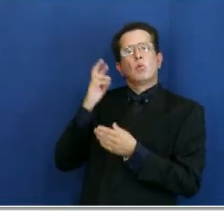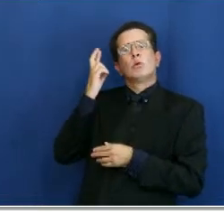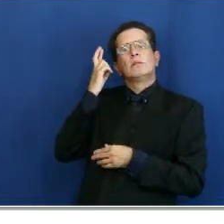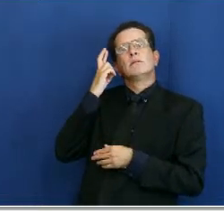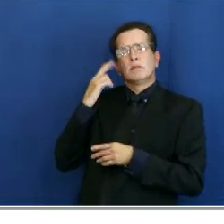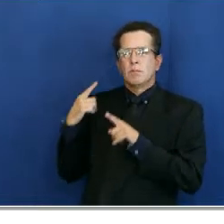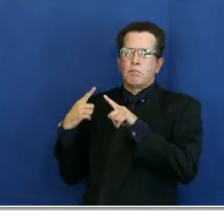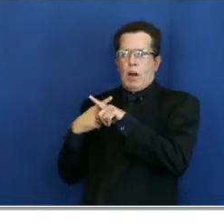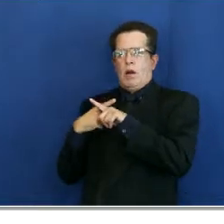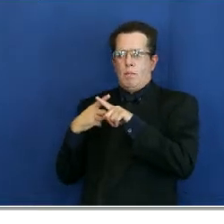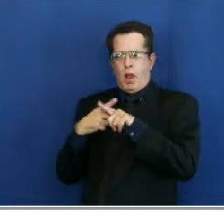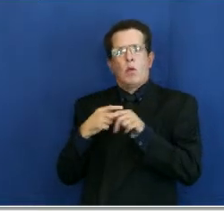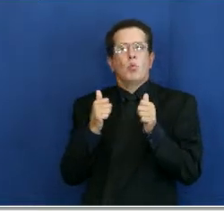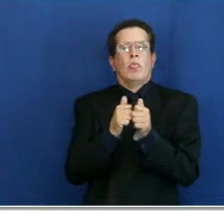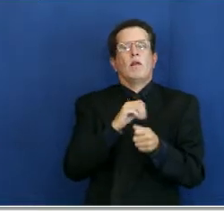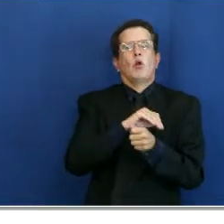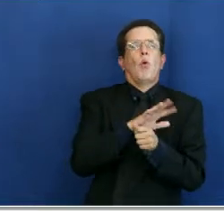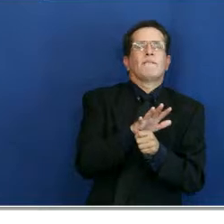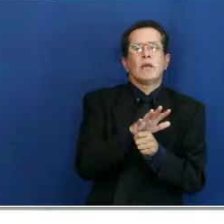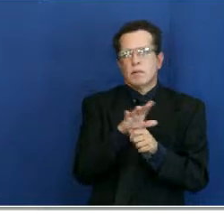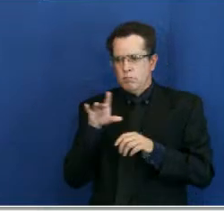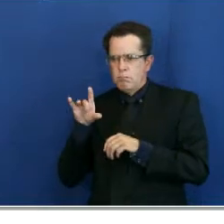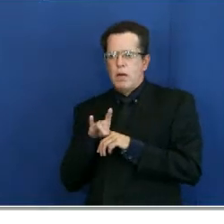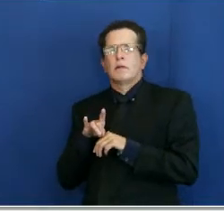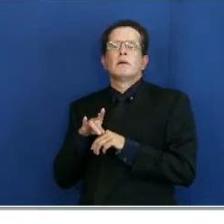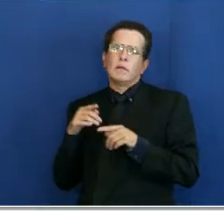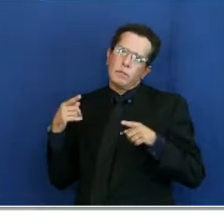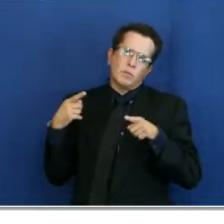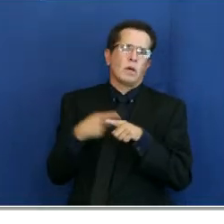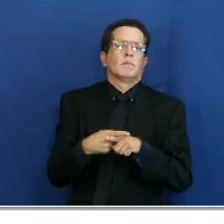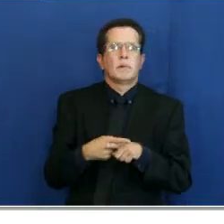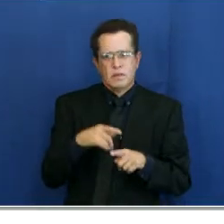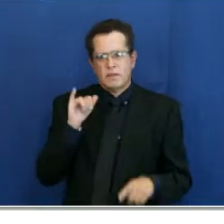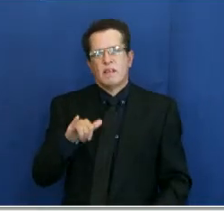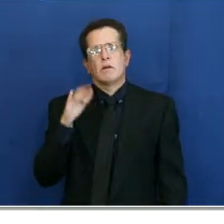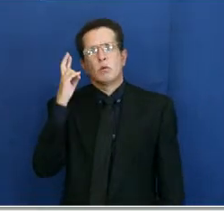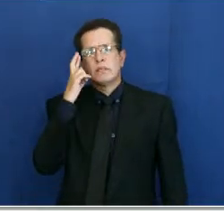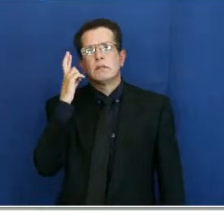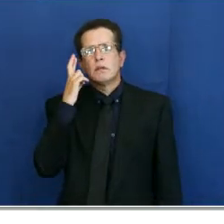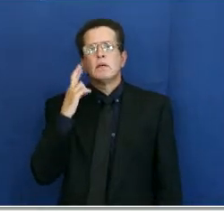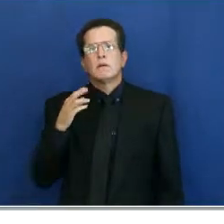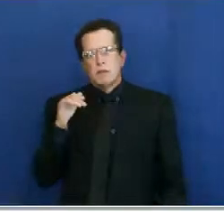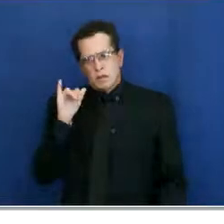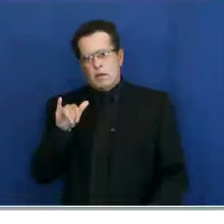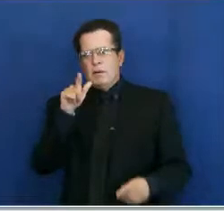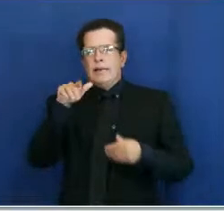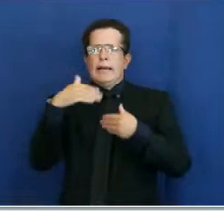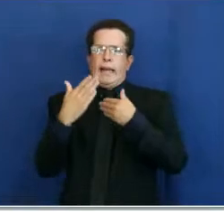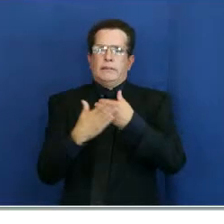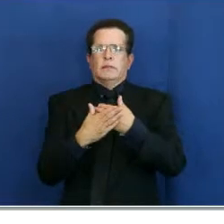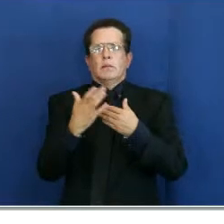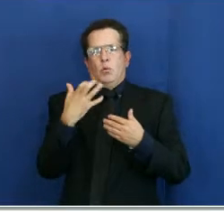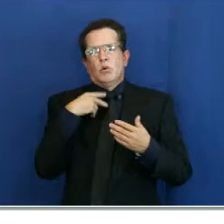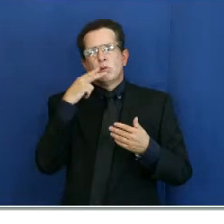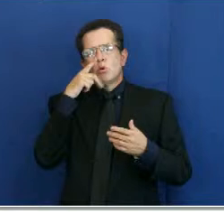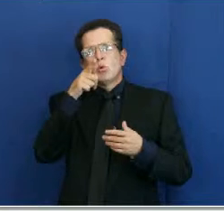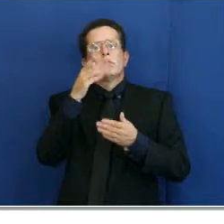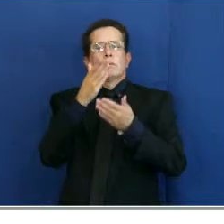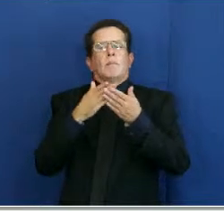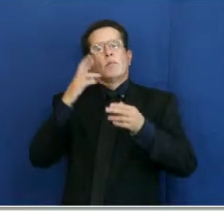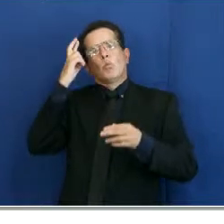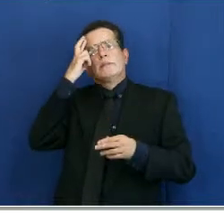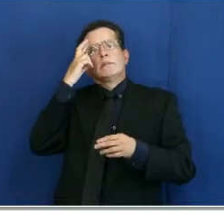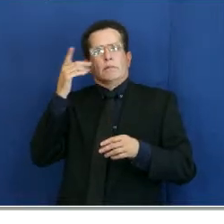conditions. And in the next slide, we'd just like to go over just a little more information about underlying medical